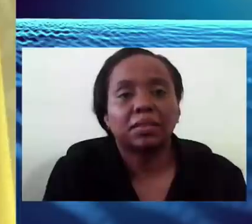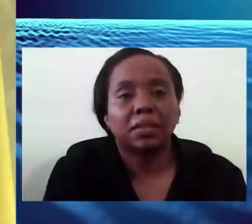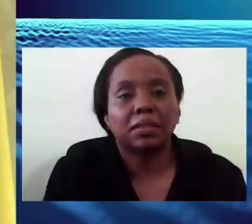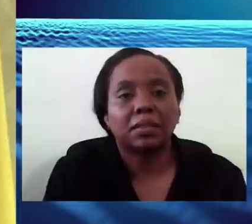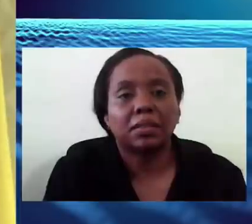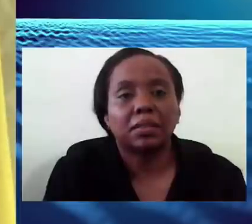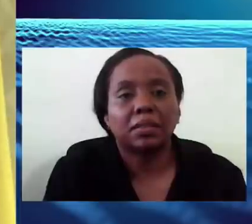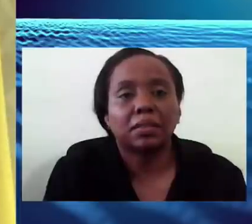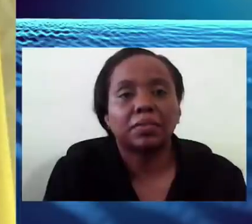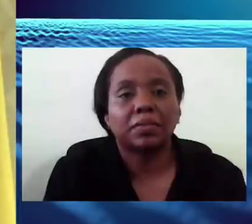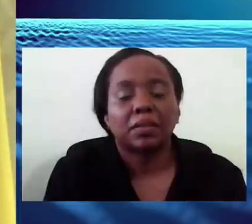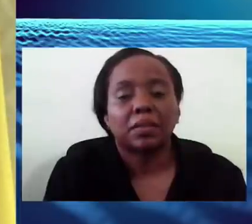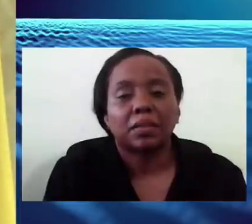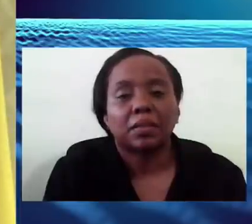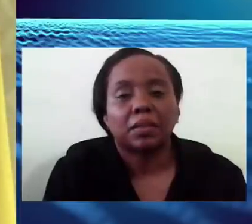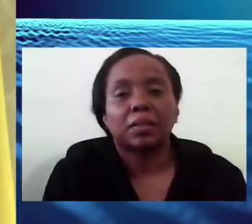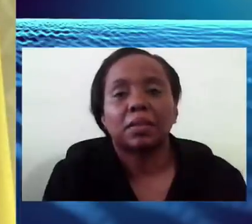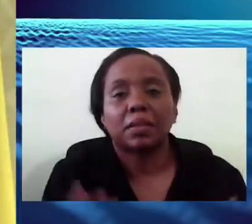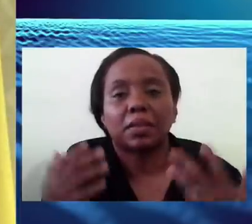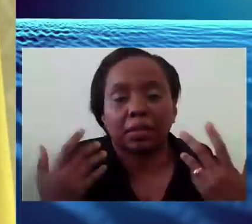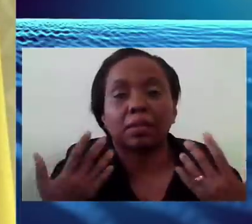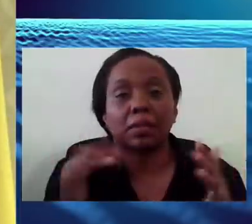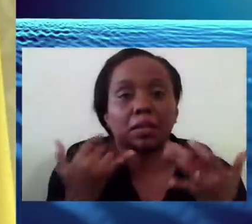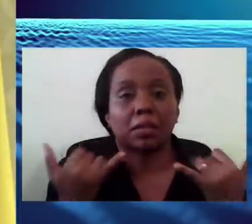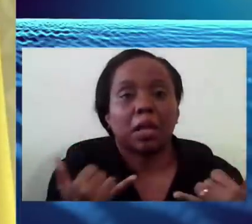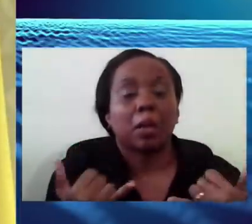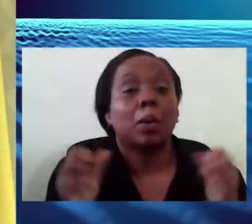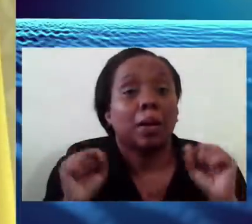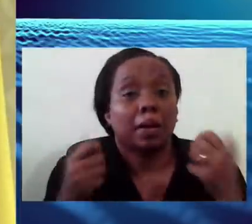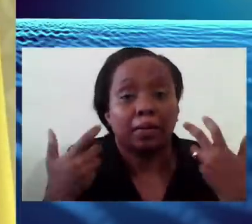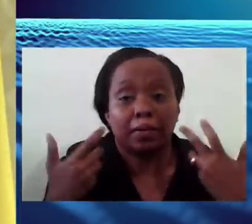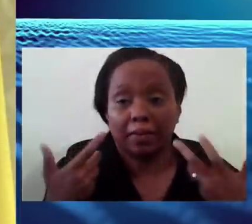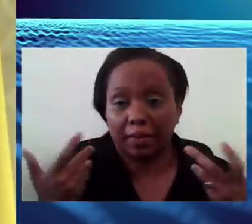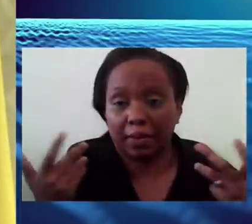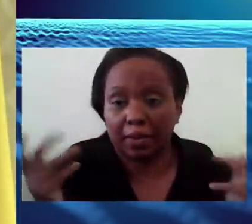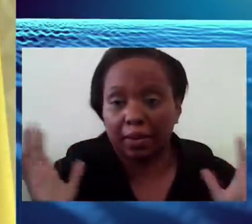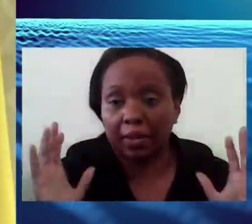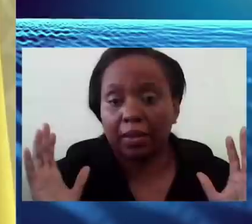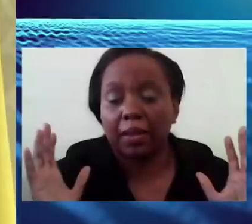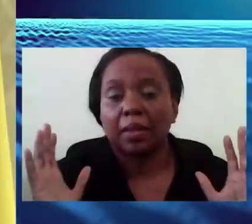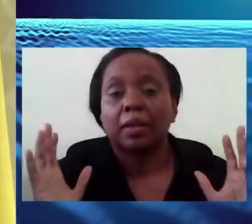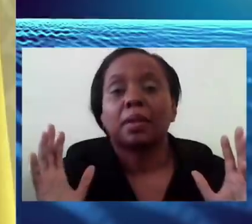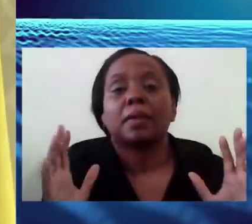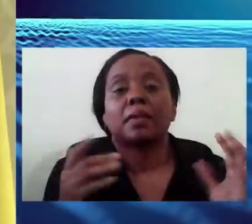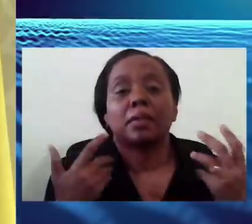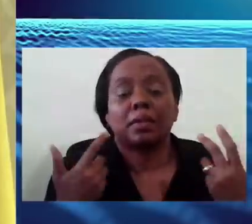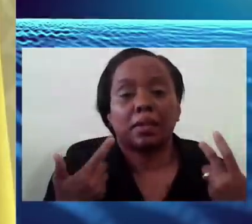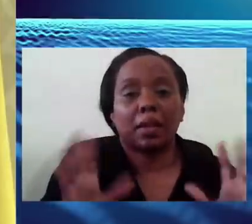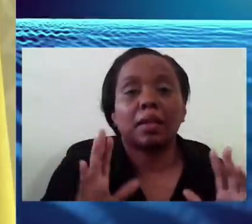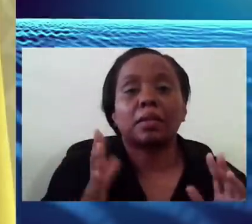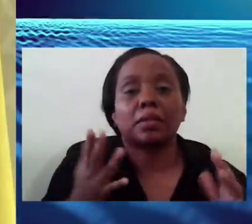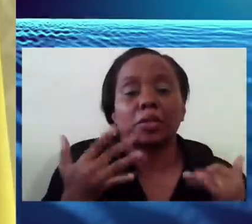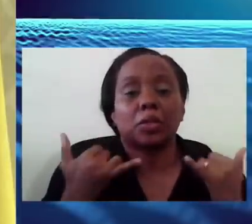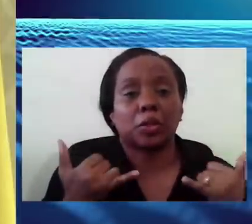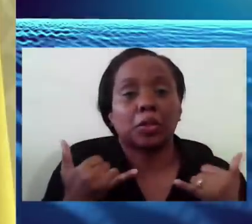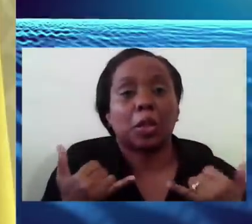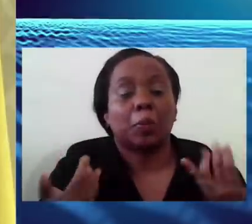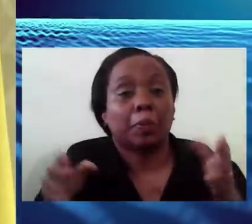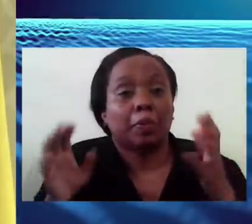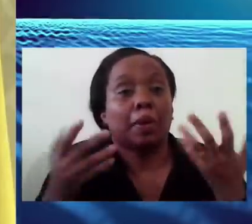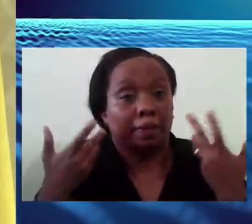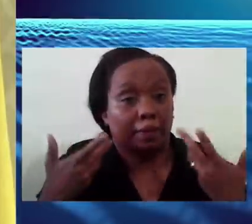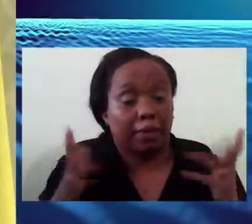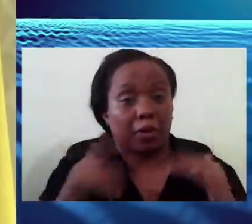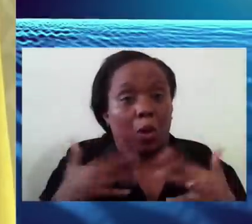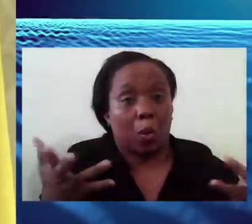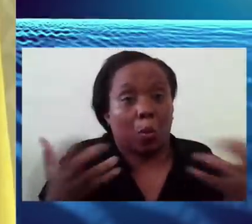Okay, well, I think that's a good point on which we can end if members of the media are satisfied. So as we close, let me thank